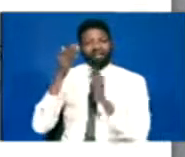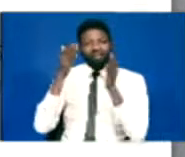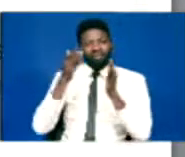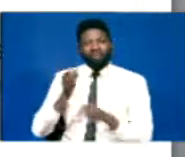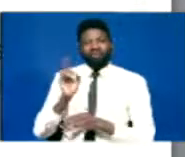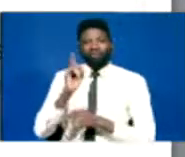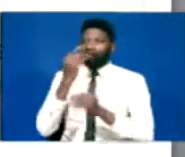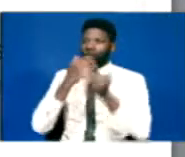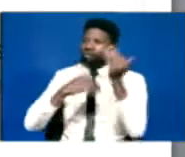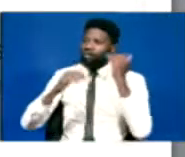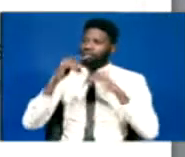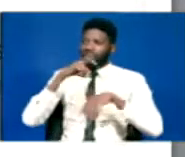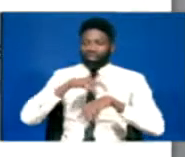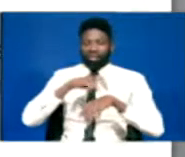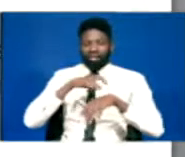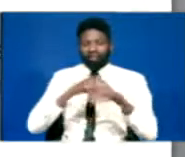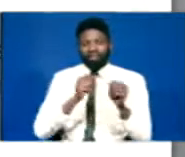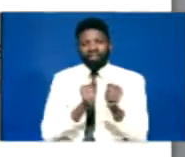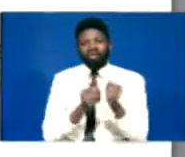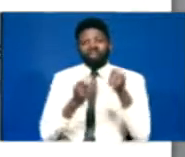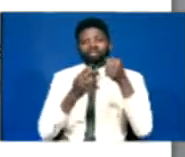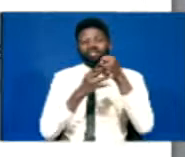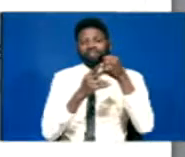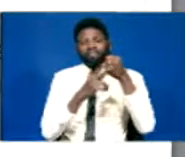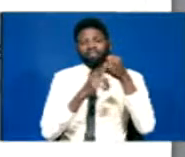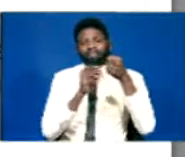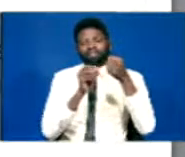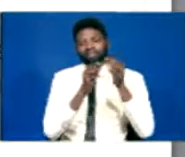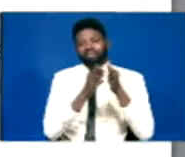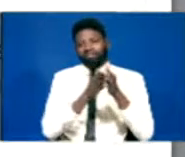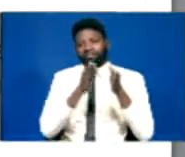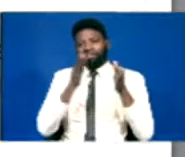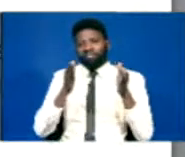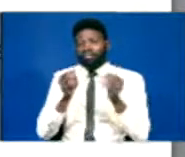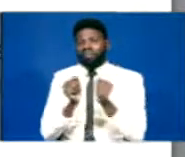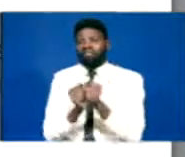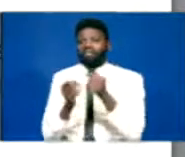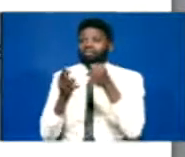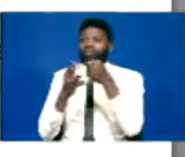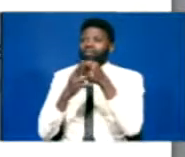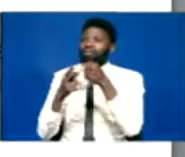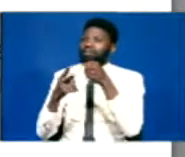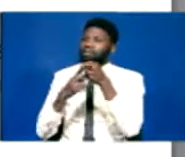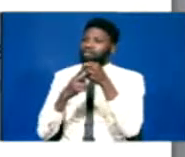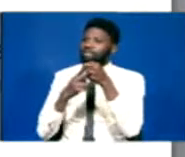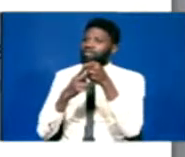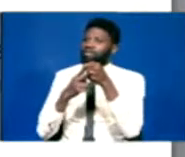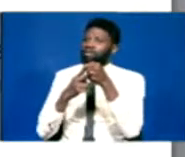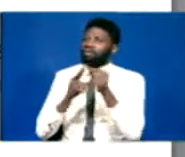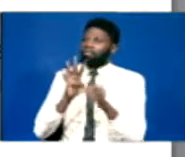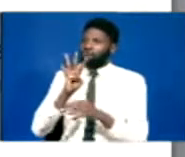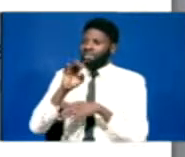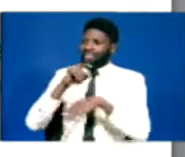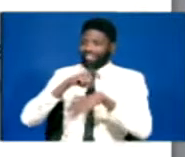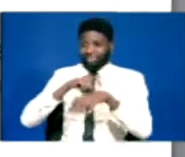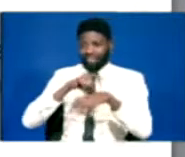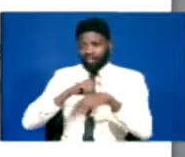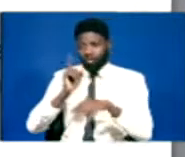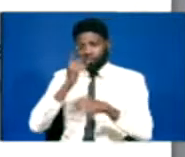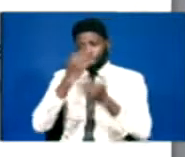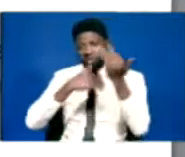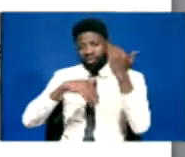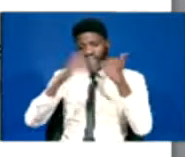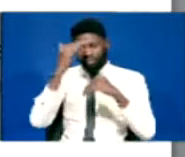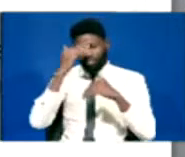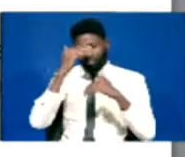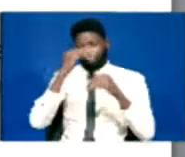of 1970 through to 1974. Now, after moving from the University of Nairobi, he was able to join